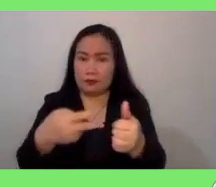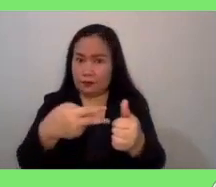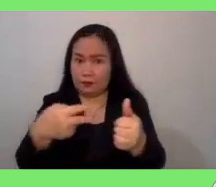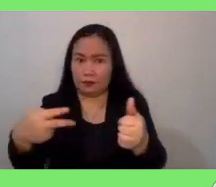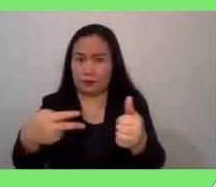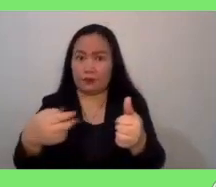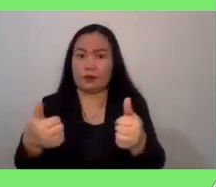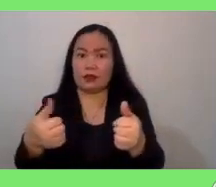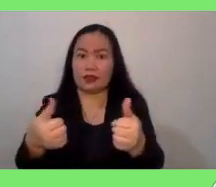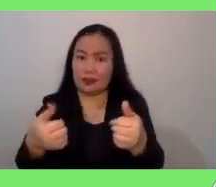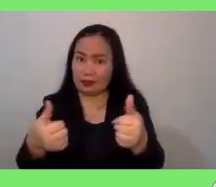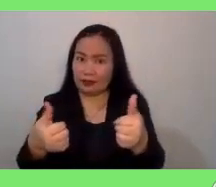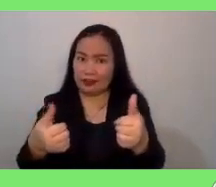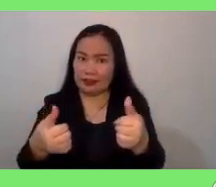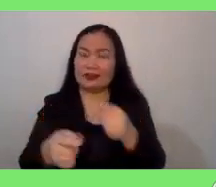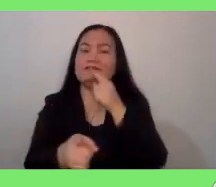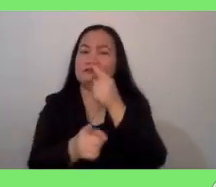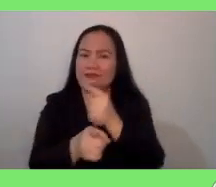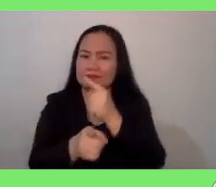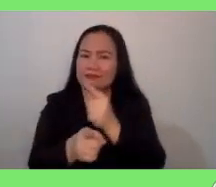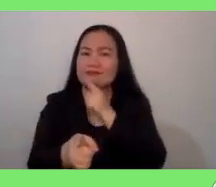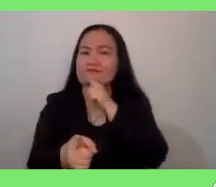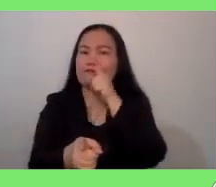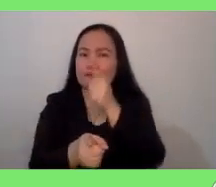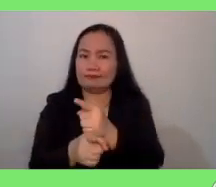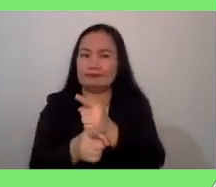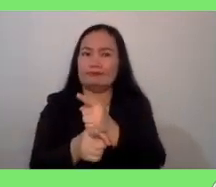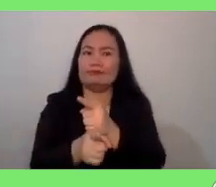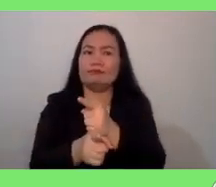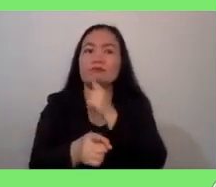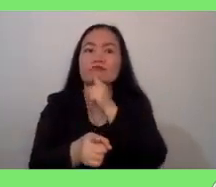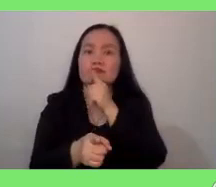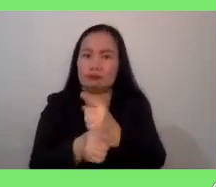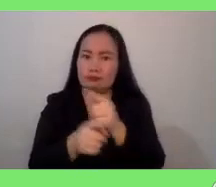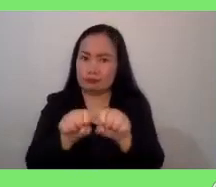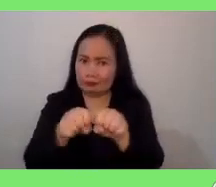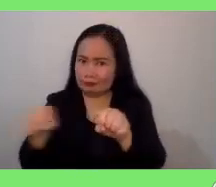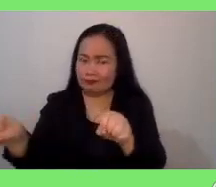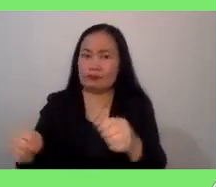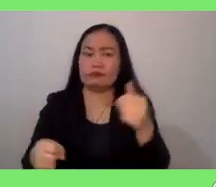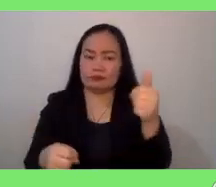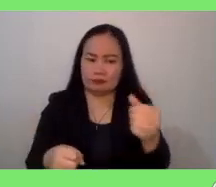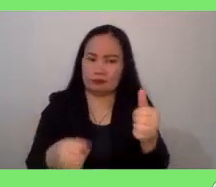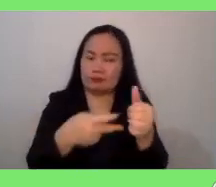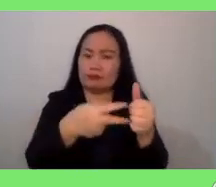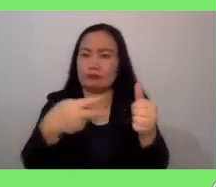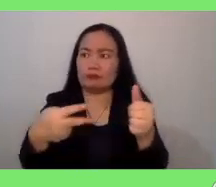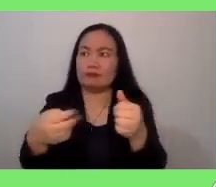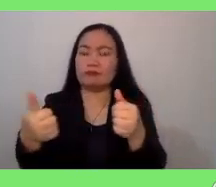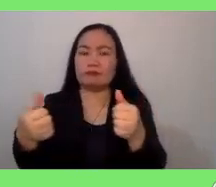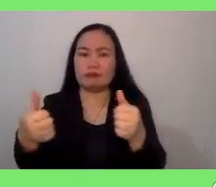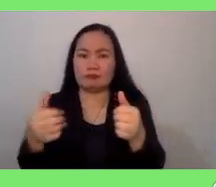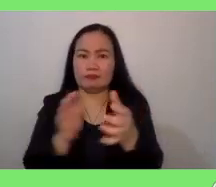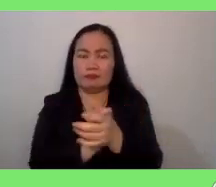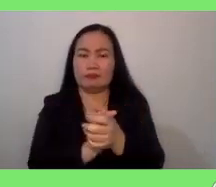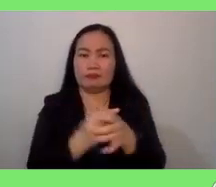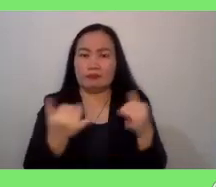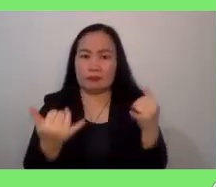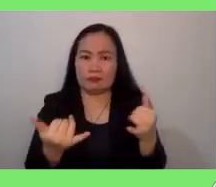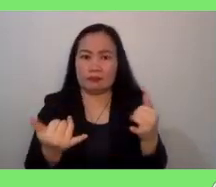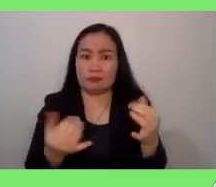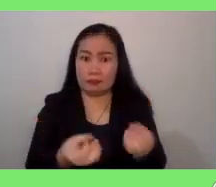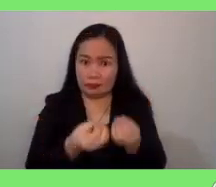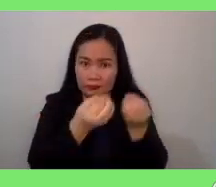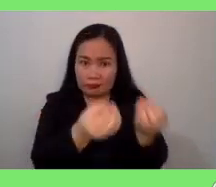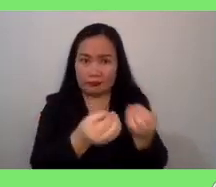equal to 10. And this is a true statement because 10 is equal to 10. Now, given